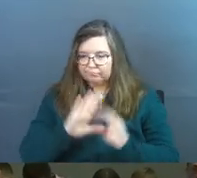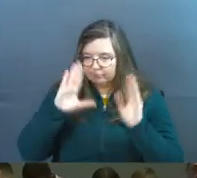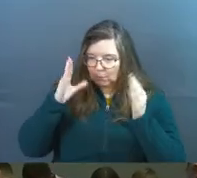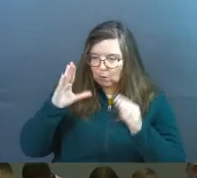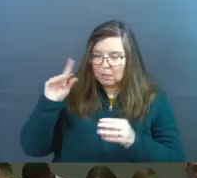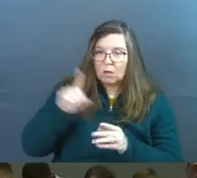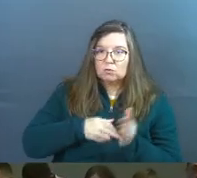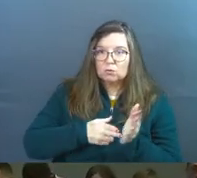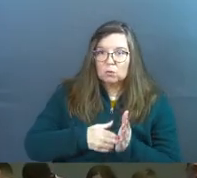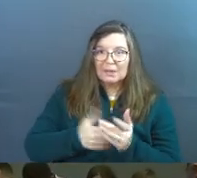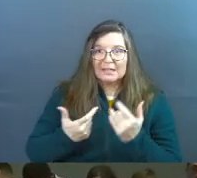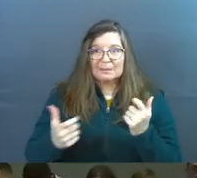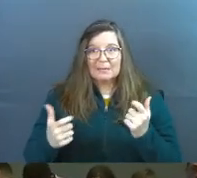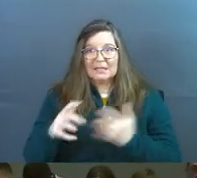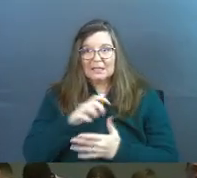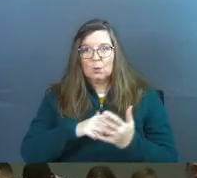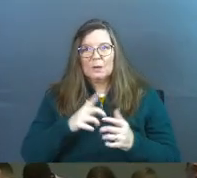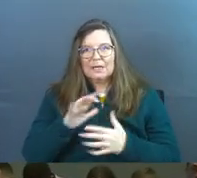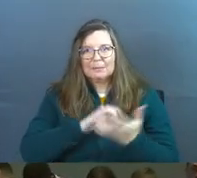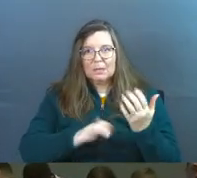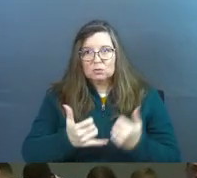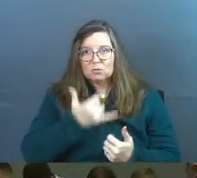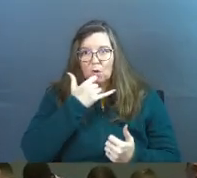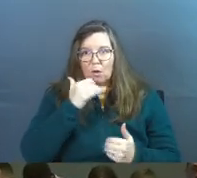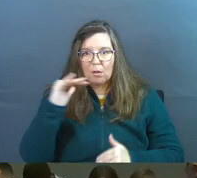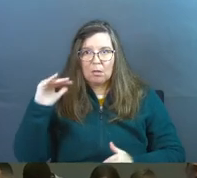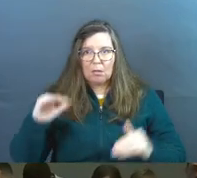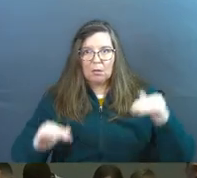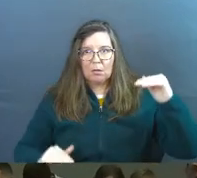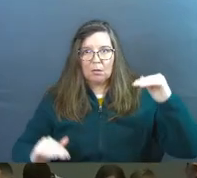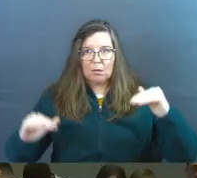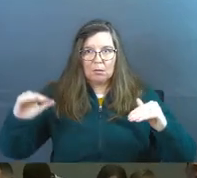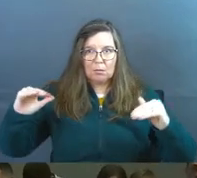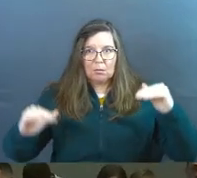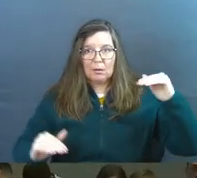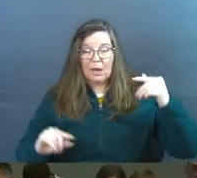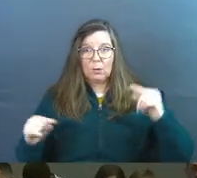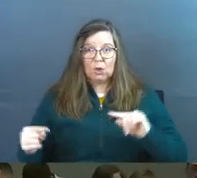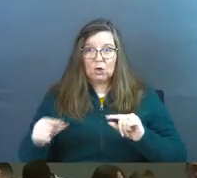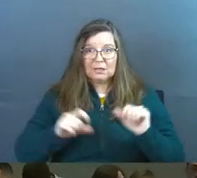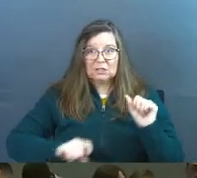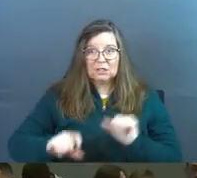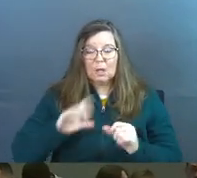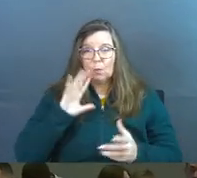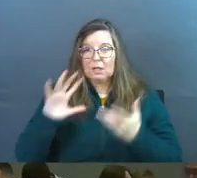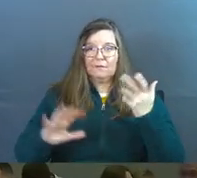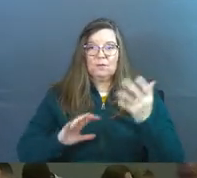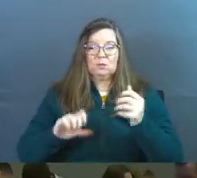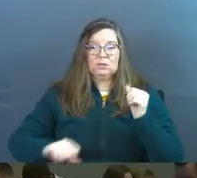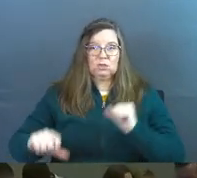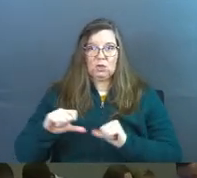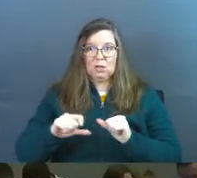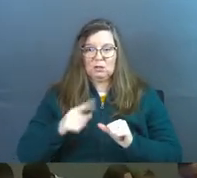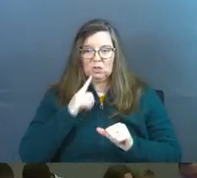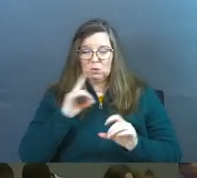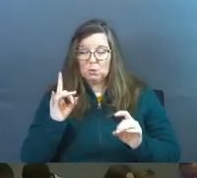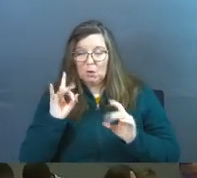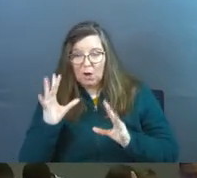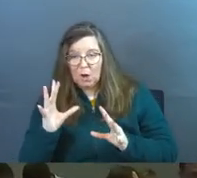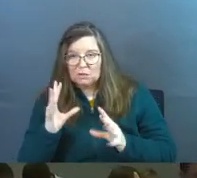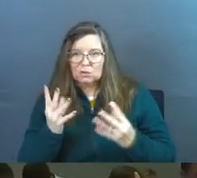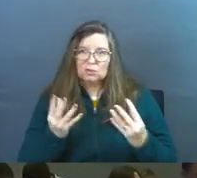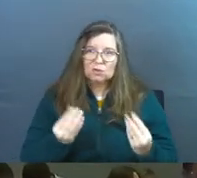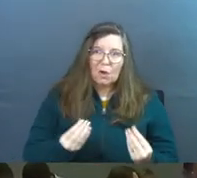We often get this mix wrong and we hurt each other and we confuse each other. Too harsh or